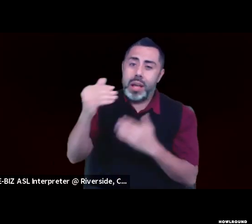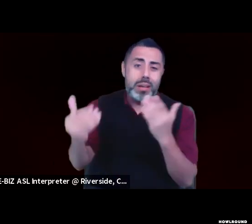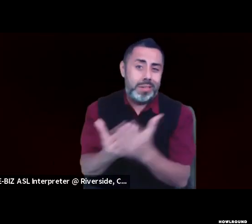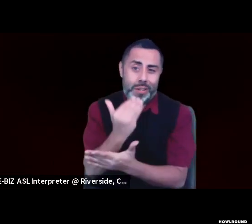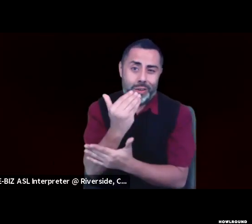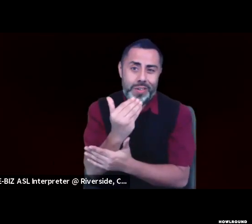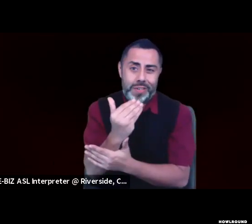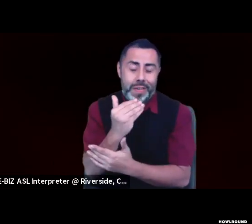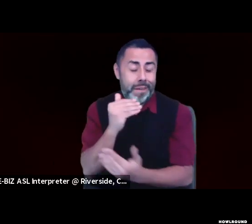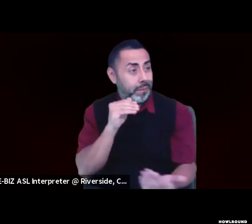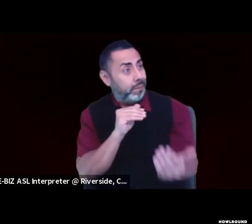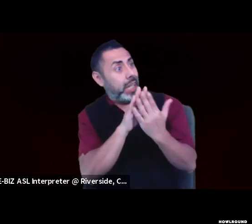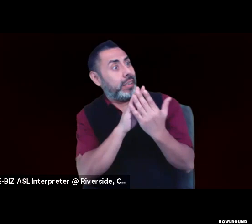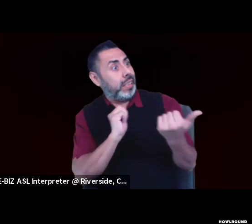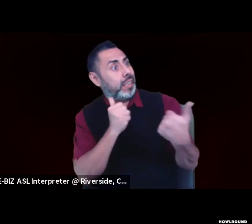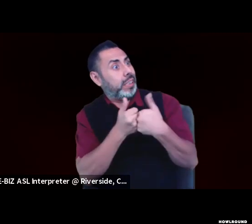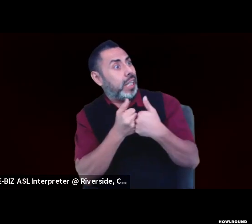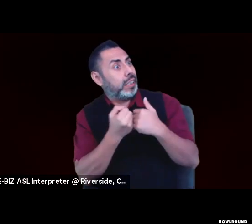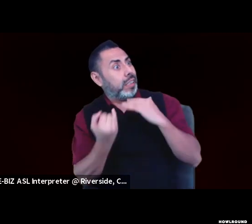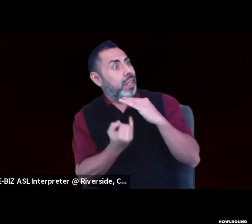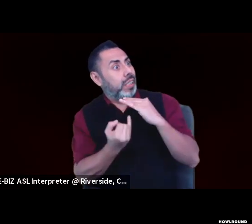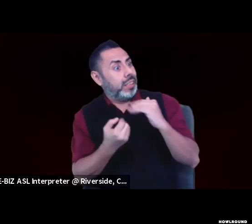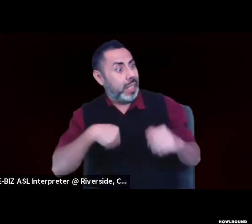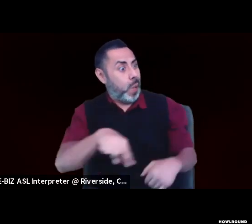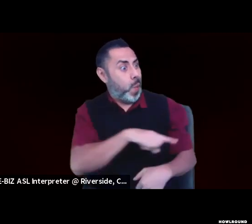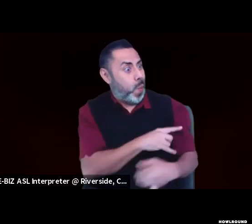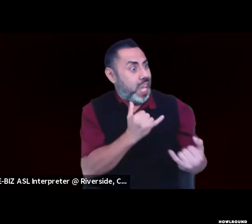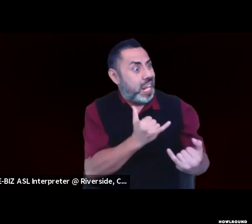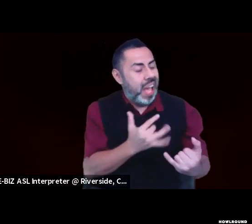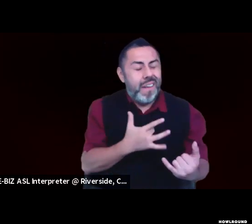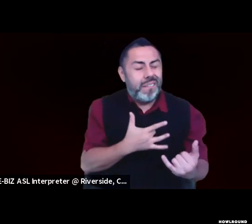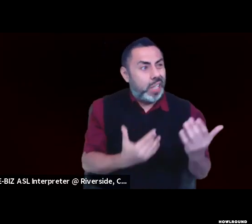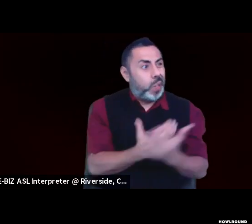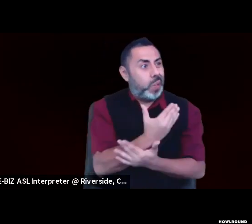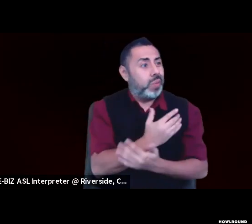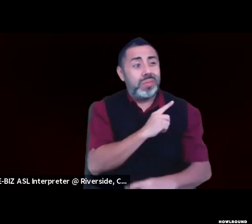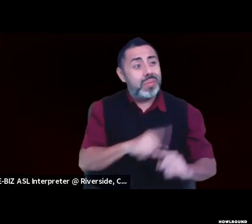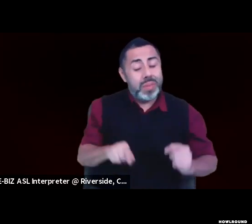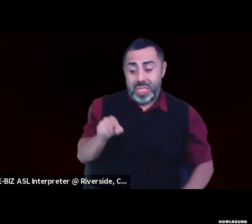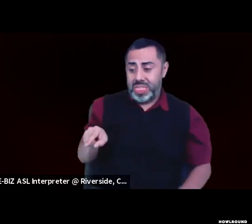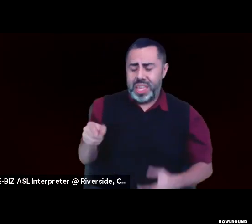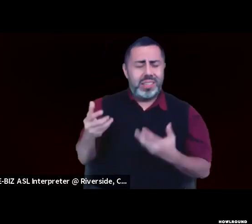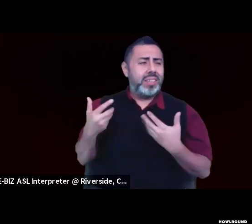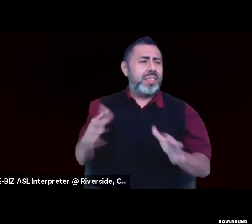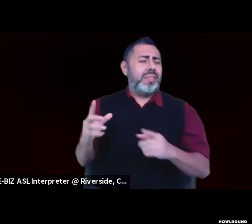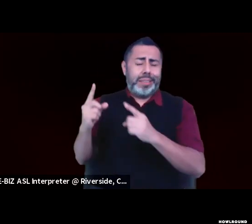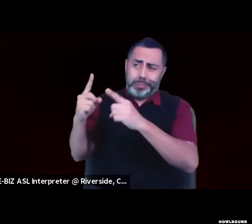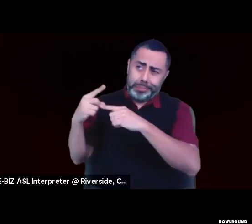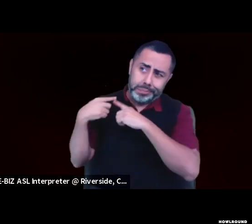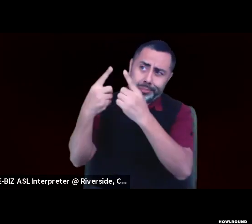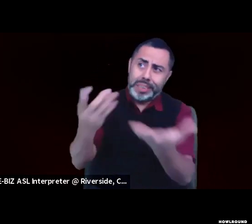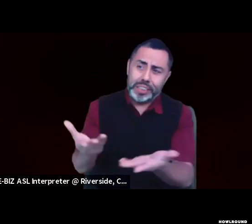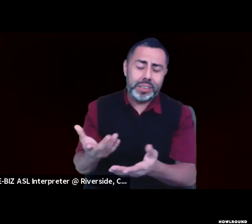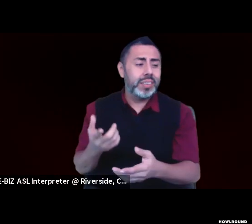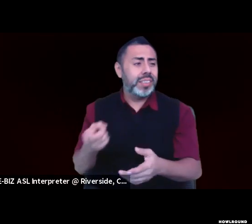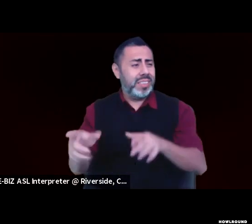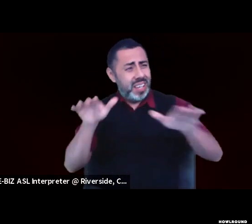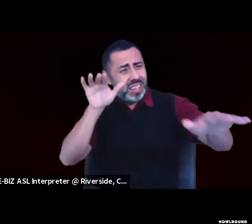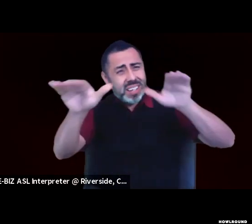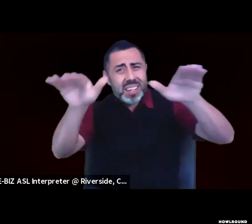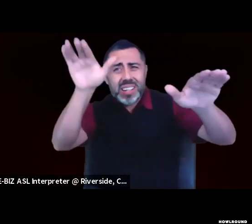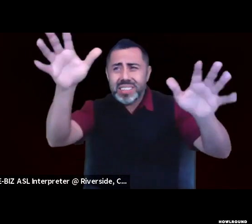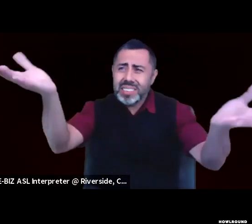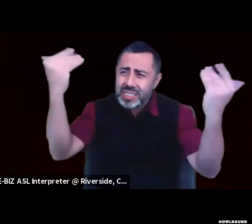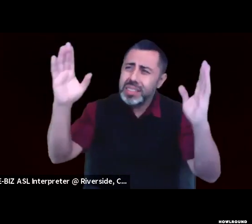that we are all facing now. Instead, they have been here, ringing the alarm about our field's lack of attention to its